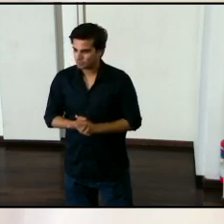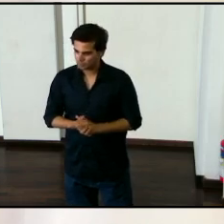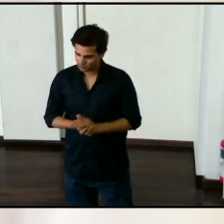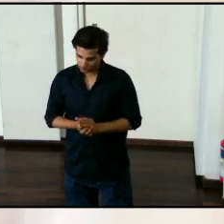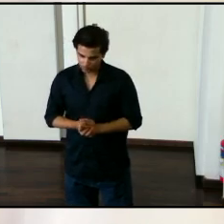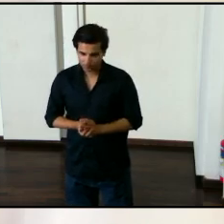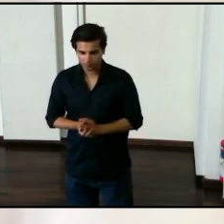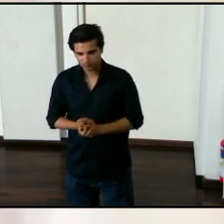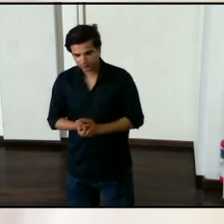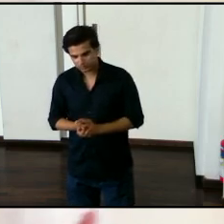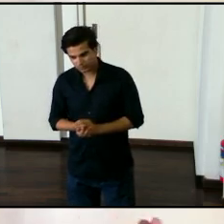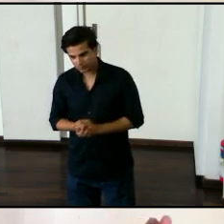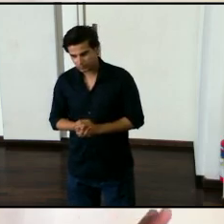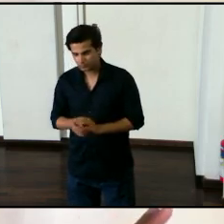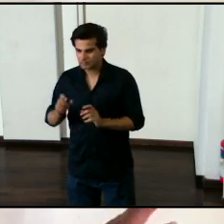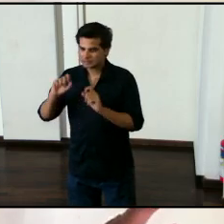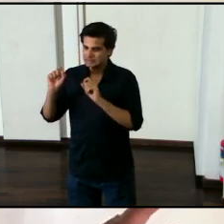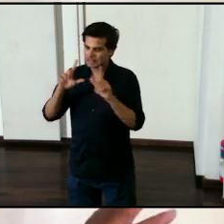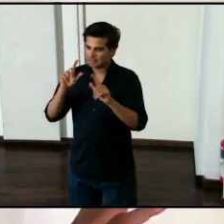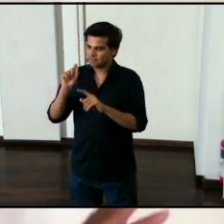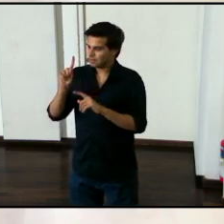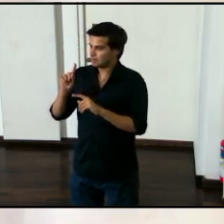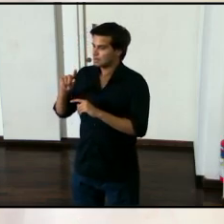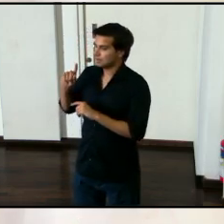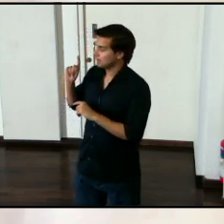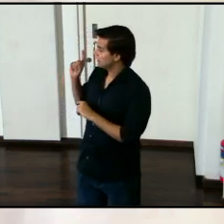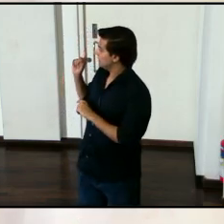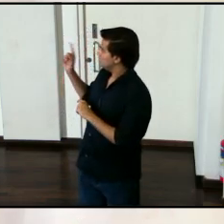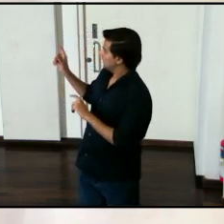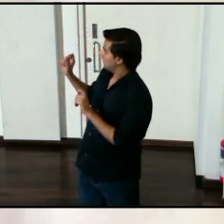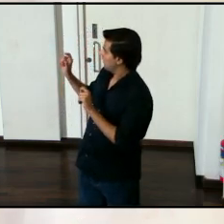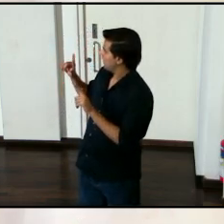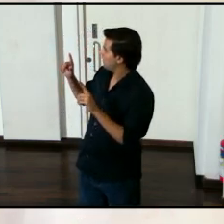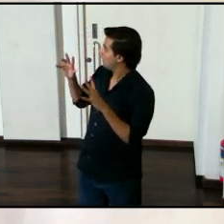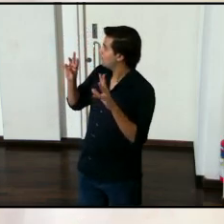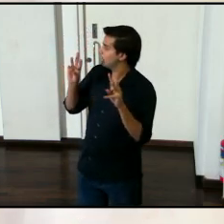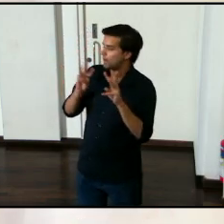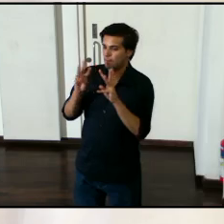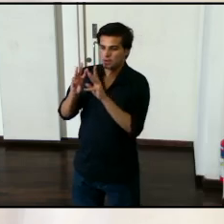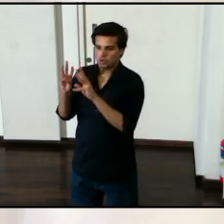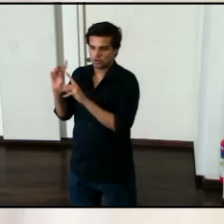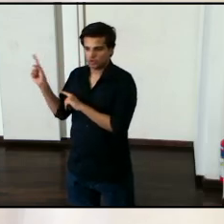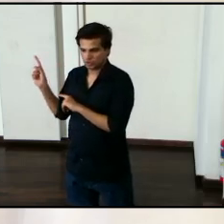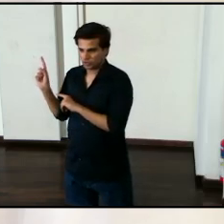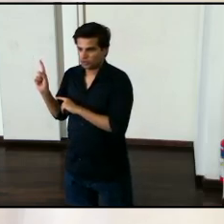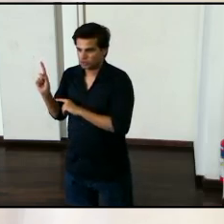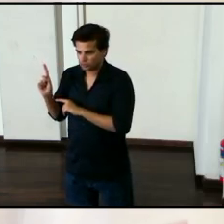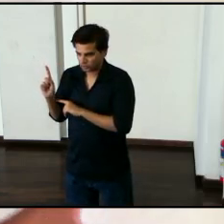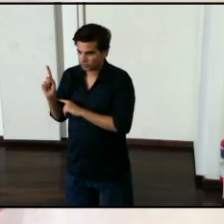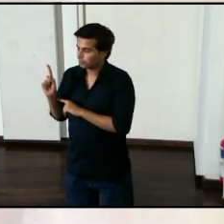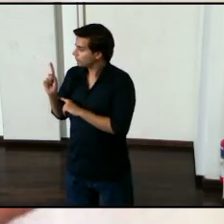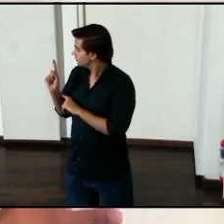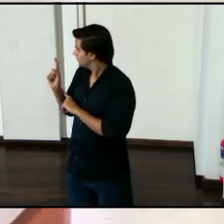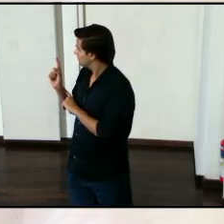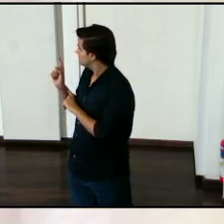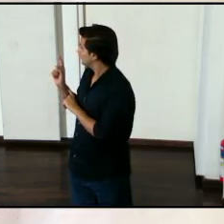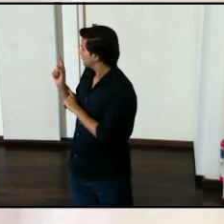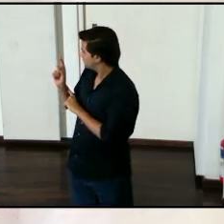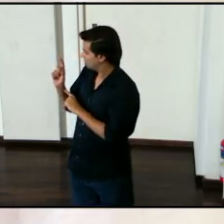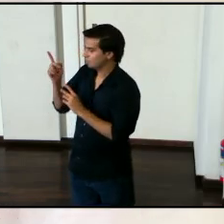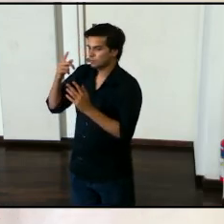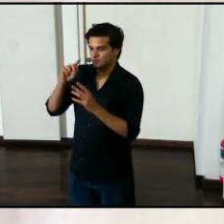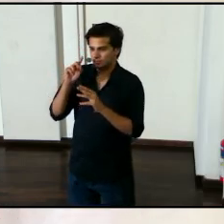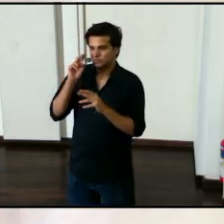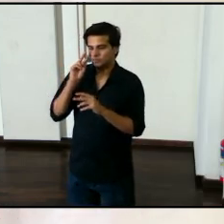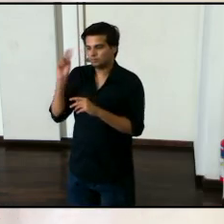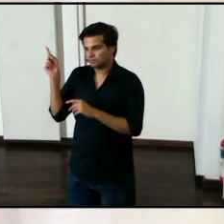Could we have the first slide? Yes, now that's the web page. And if you go and you